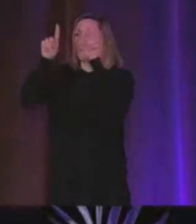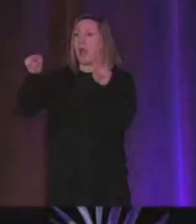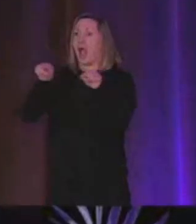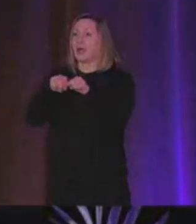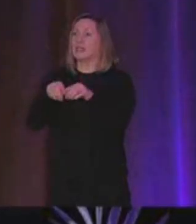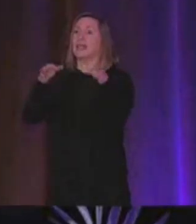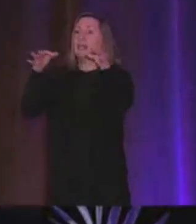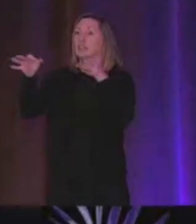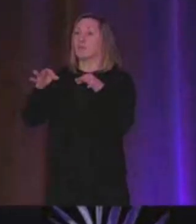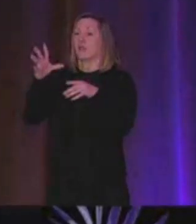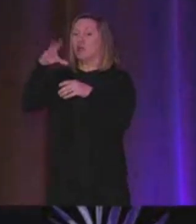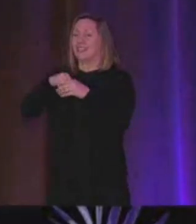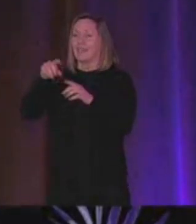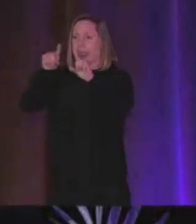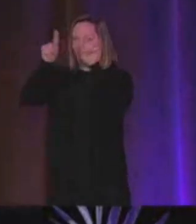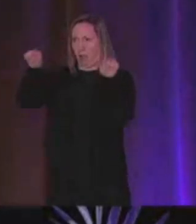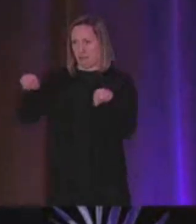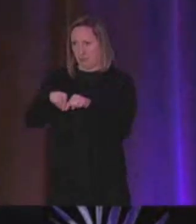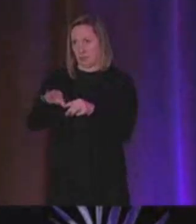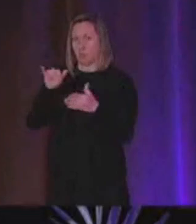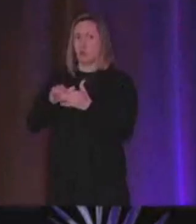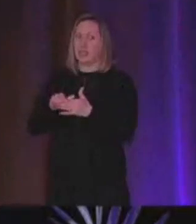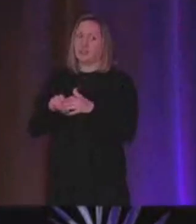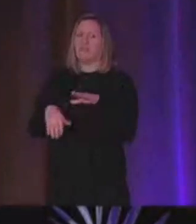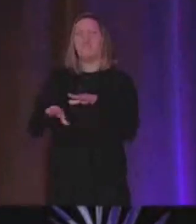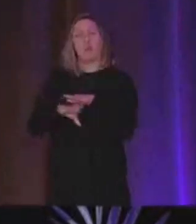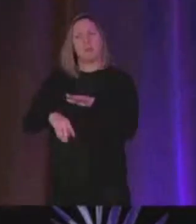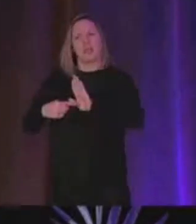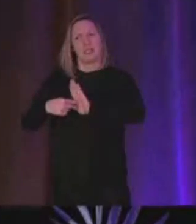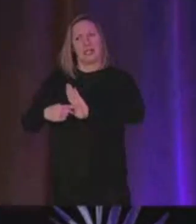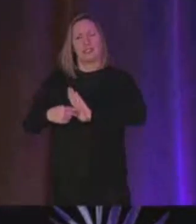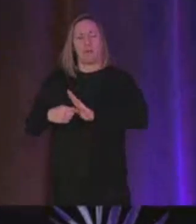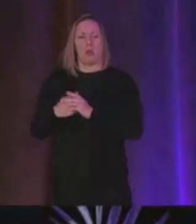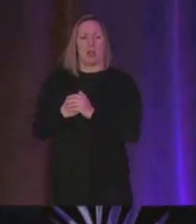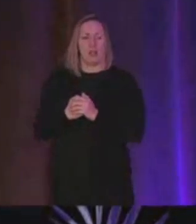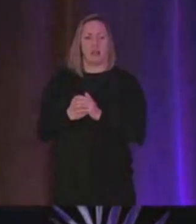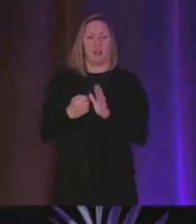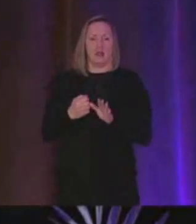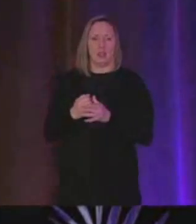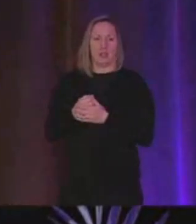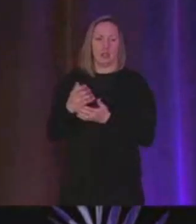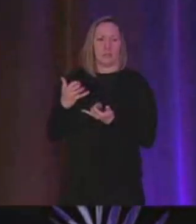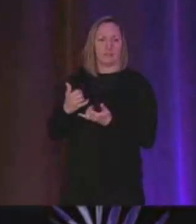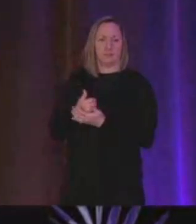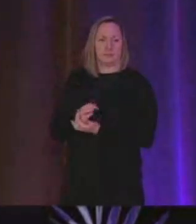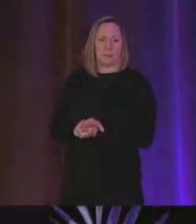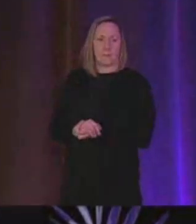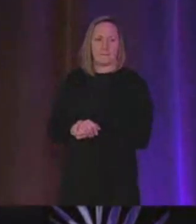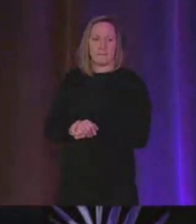are there in an image. So that's a very basic example. Okay, now,